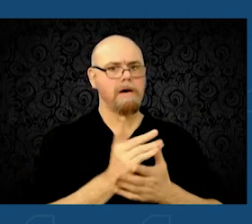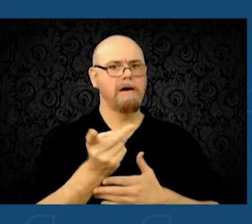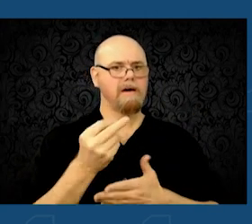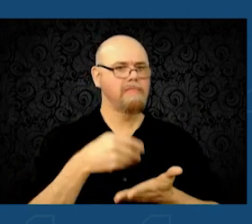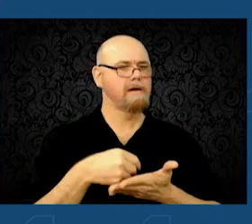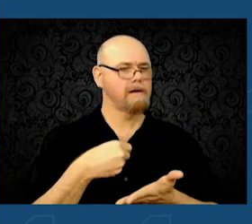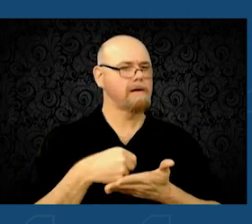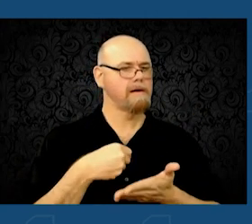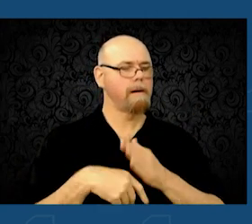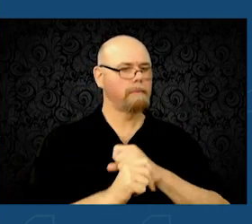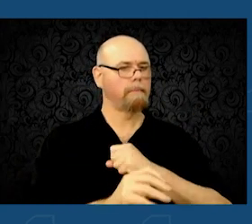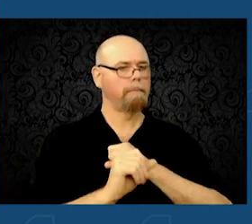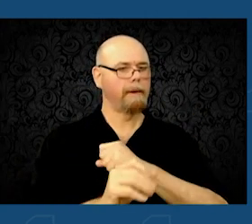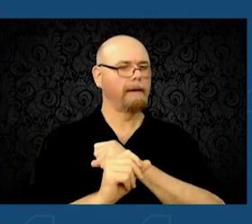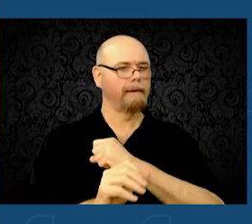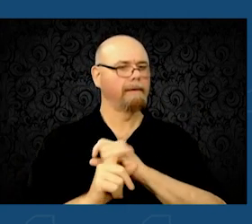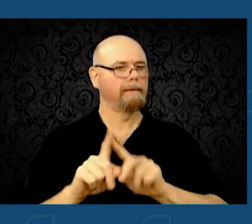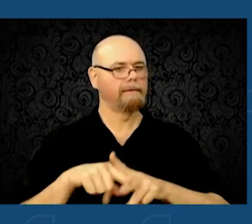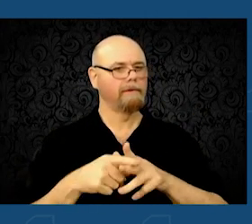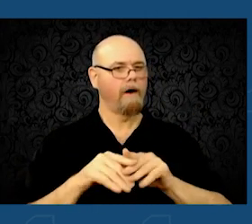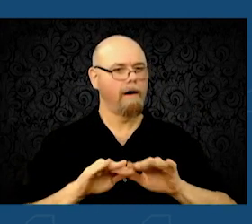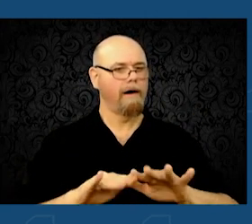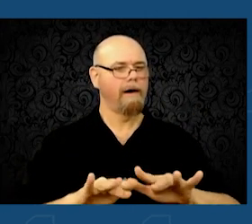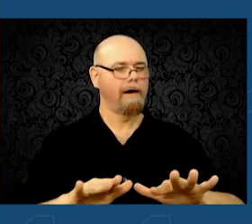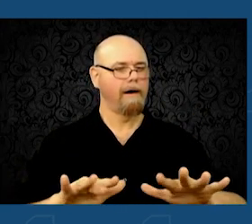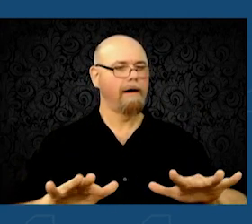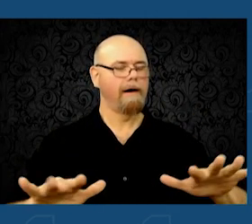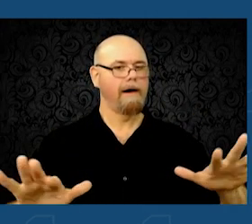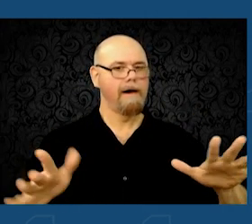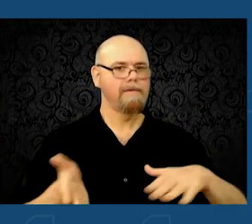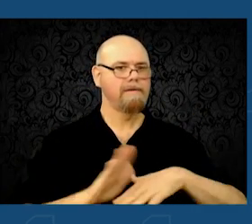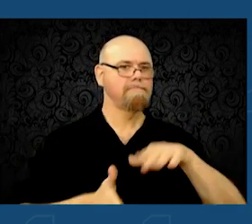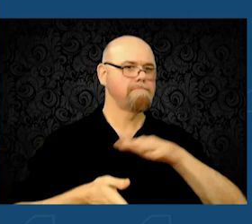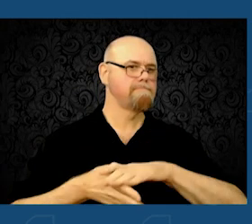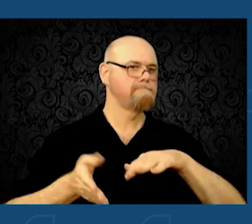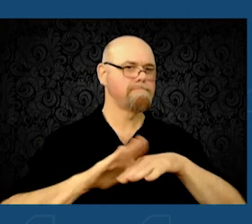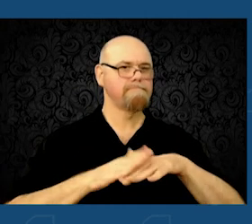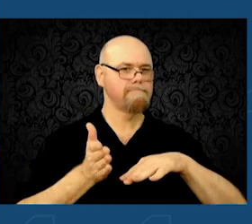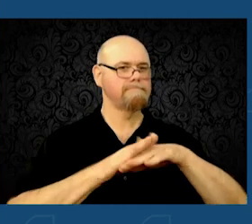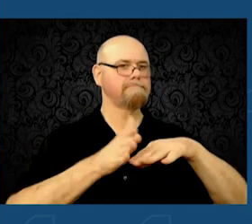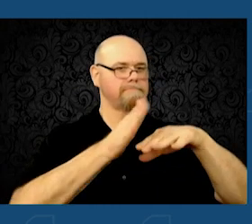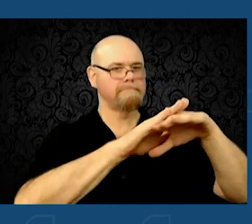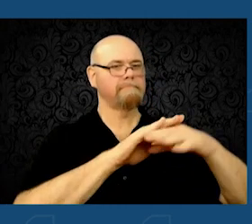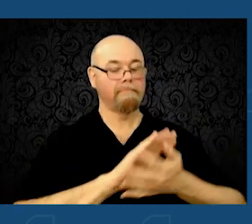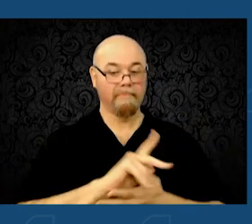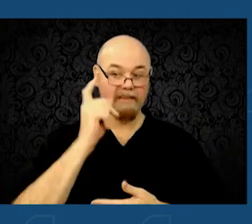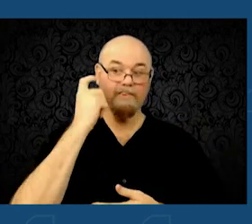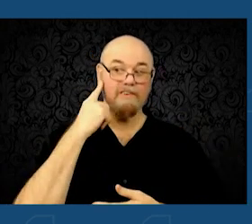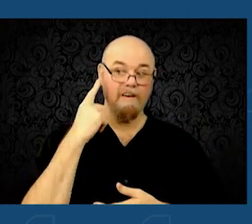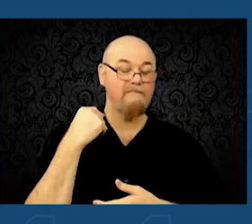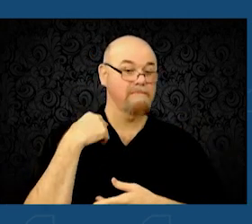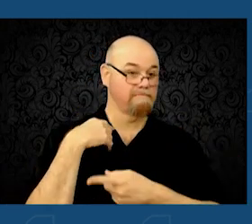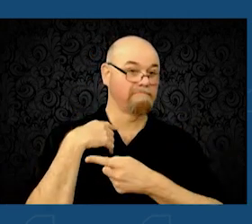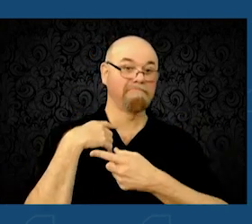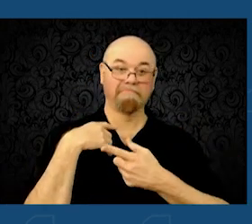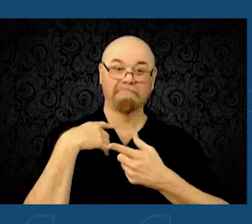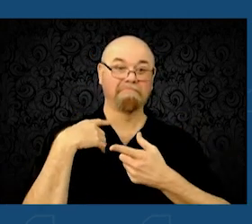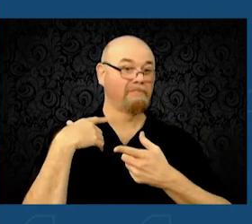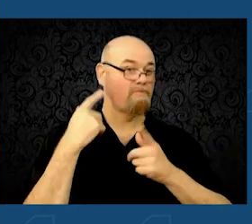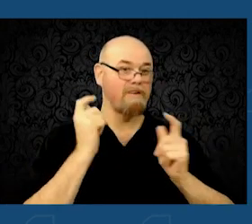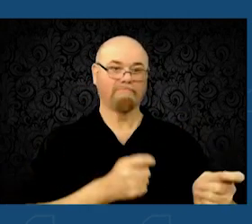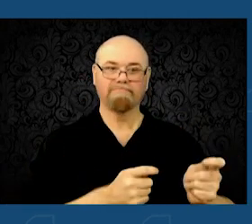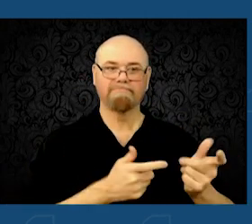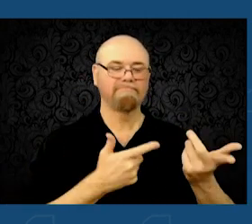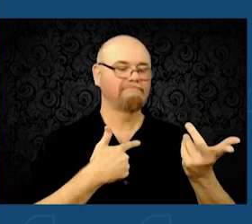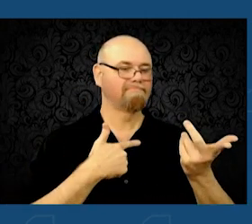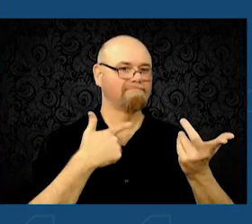gear. And government stepped up to the plate. Everyone stepped up to the plate because they knew that